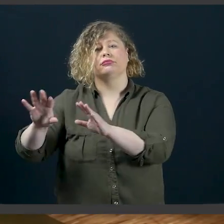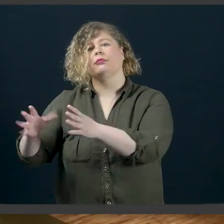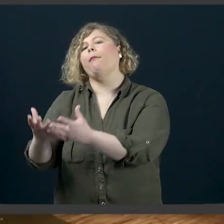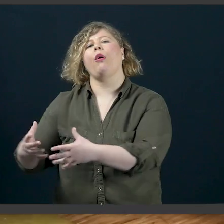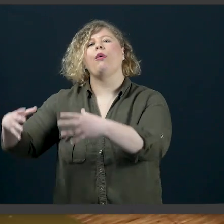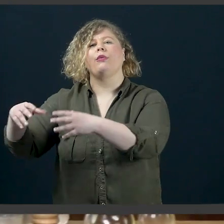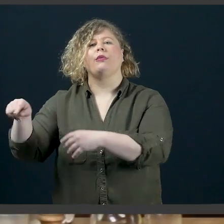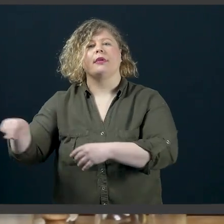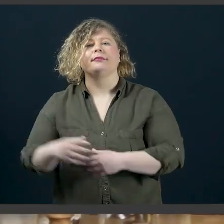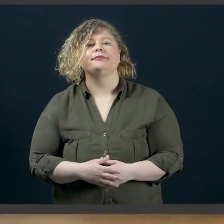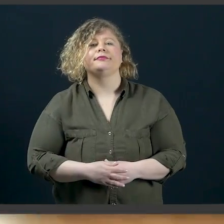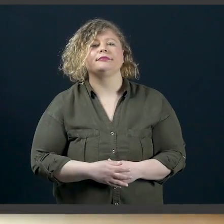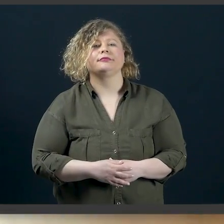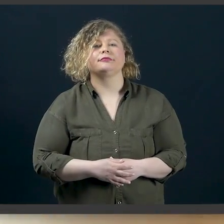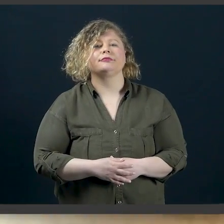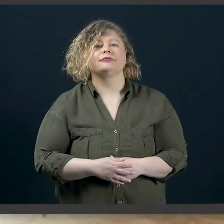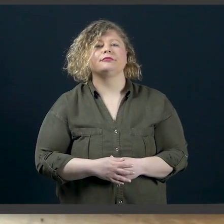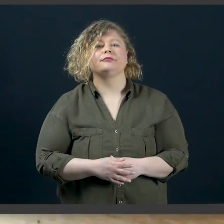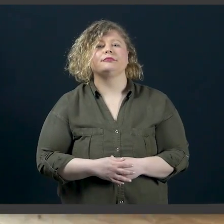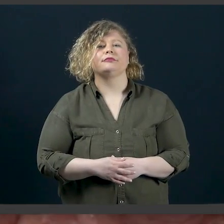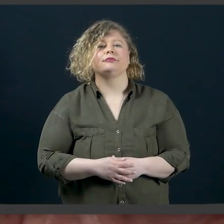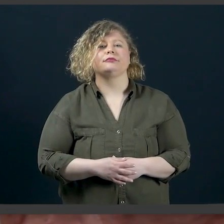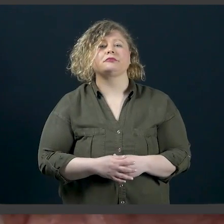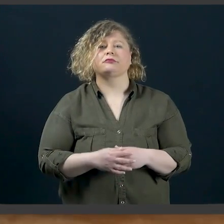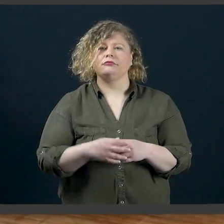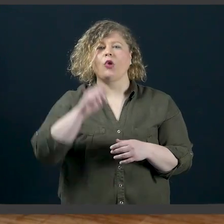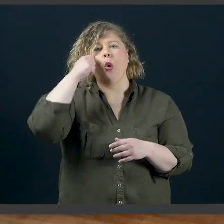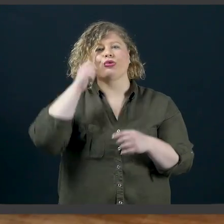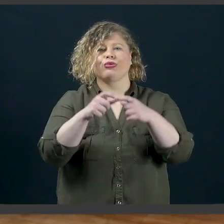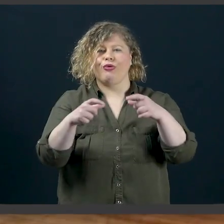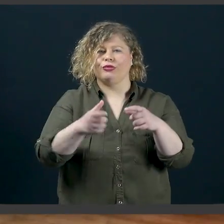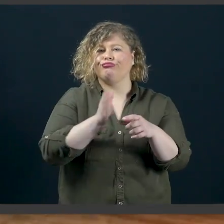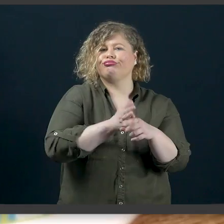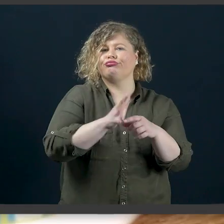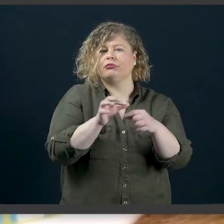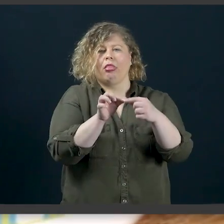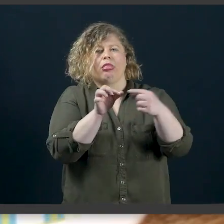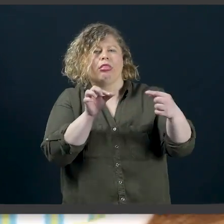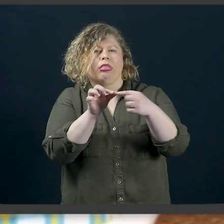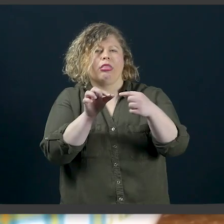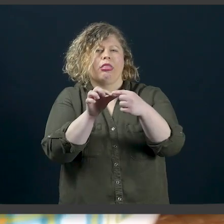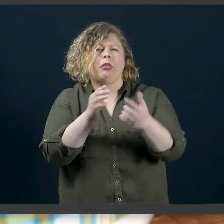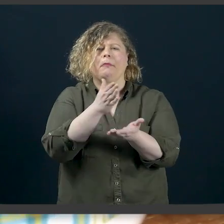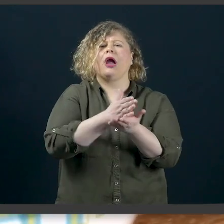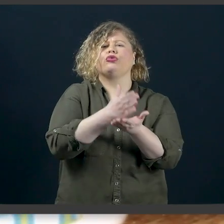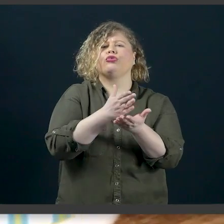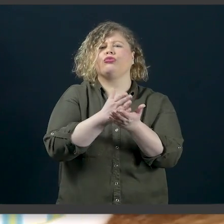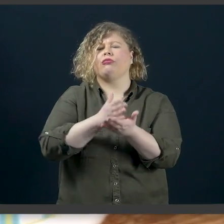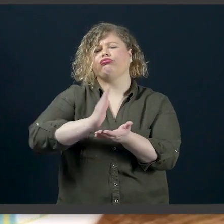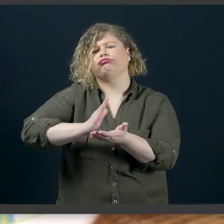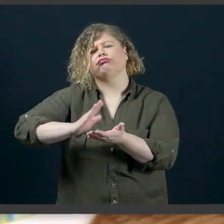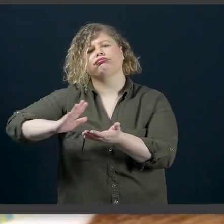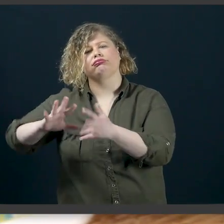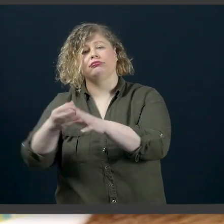Transfer to a bowl. Whoop. Here. I'm going to thinly slice a medium onion and add it to the